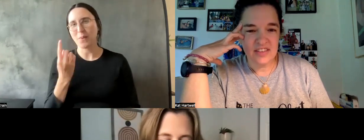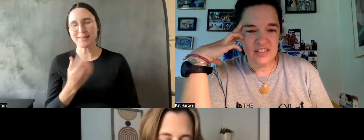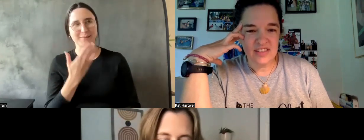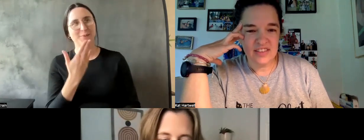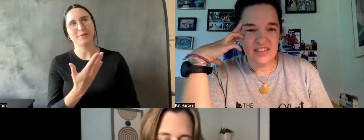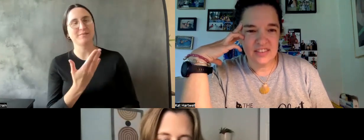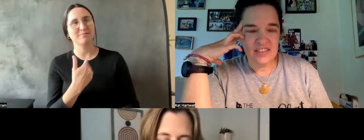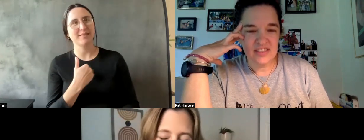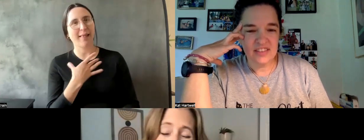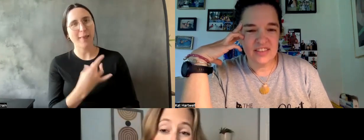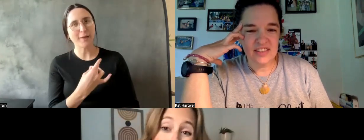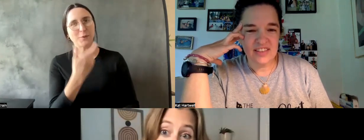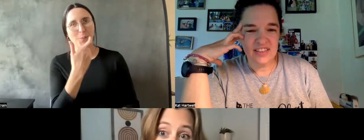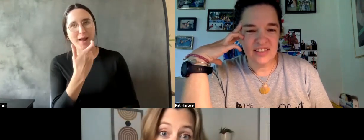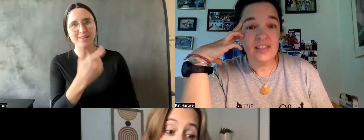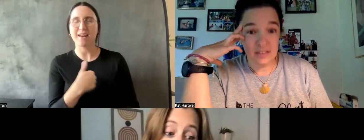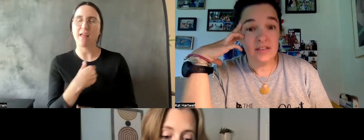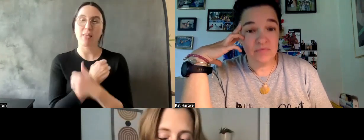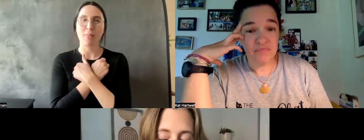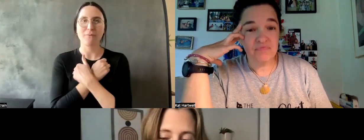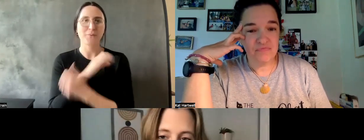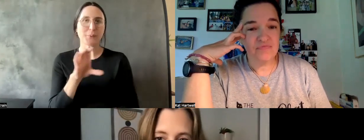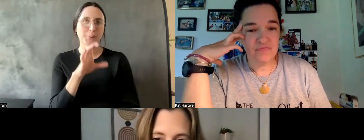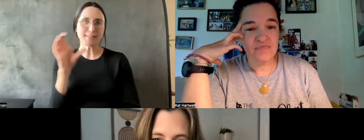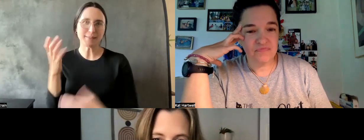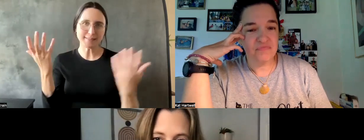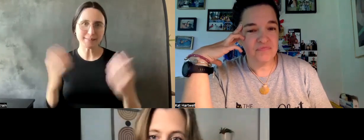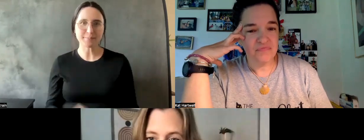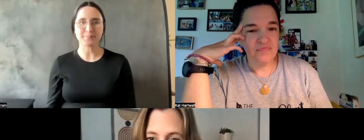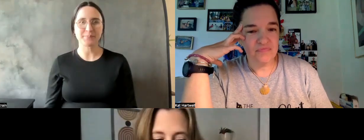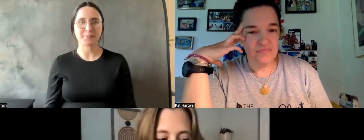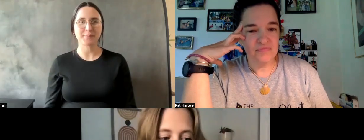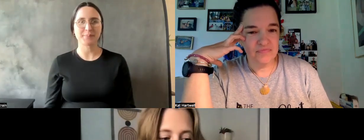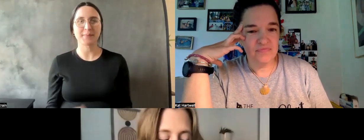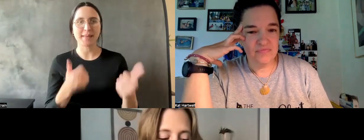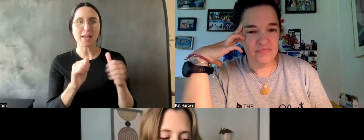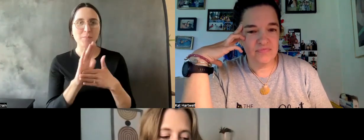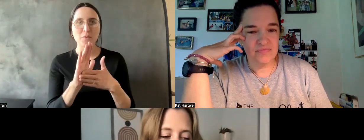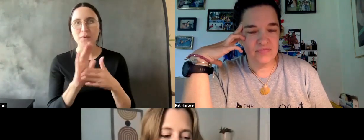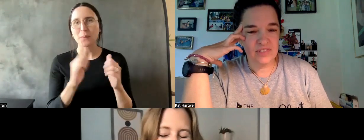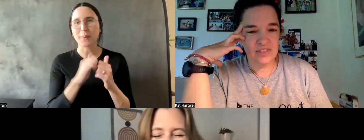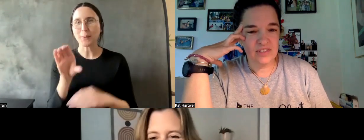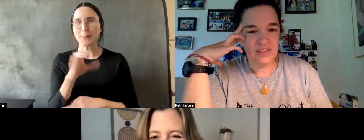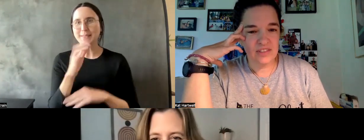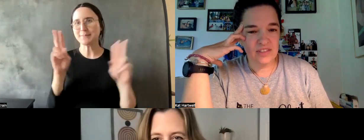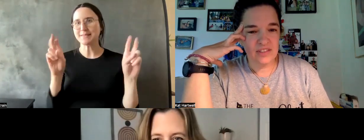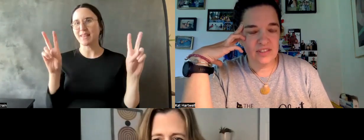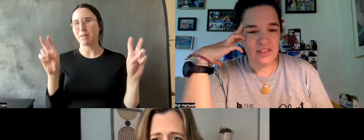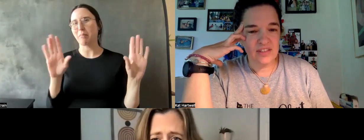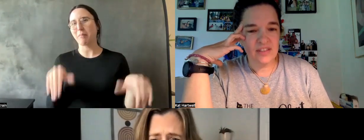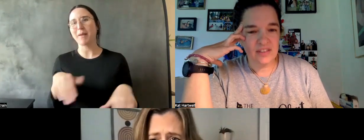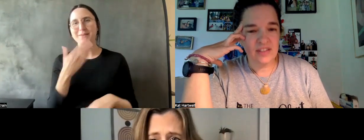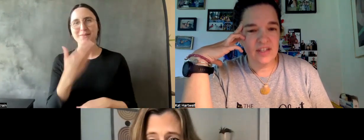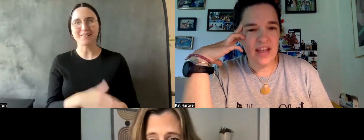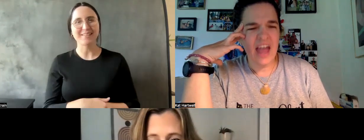good. I mean, because I love Christmas in general. So, you know, any movie with that in is always good. But yeah, I guess that one,